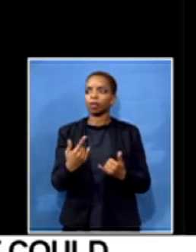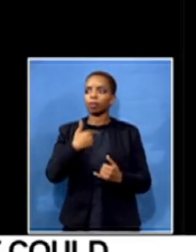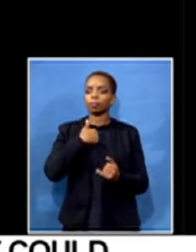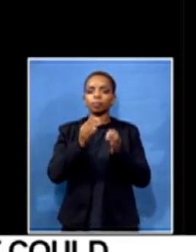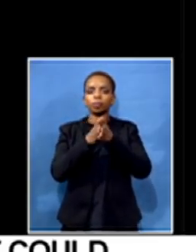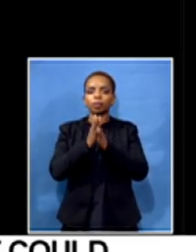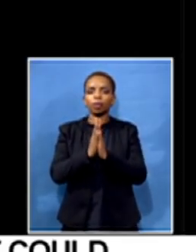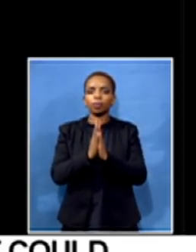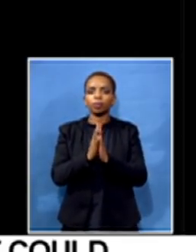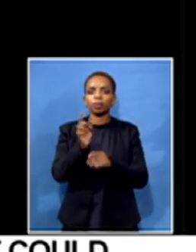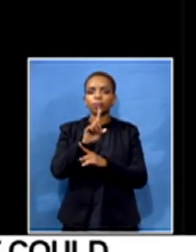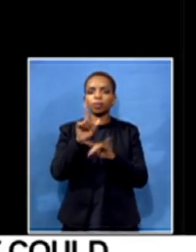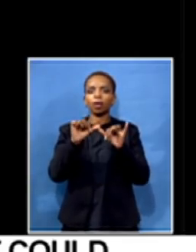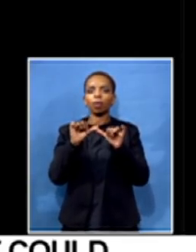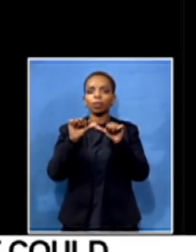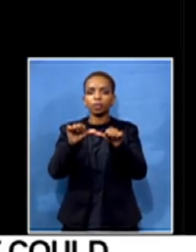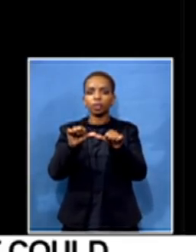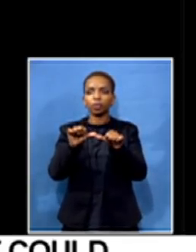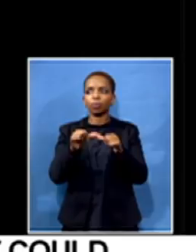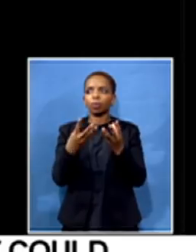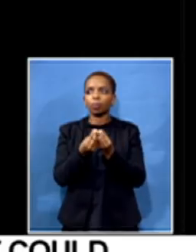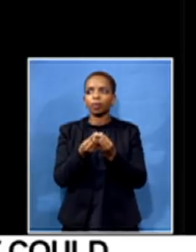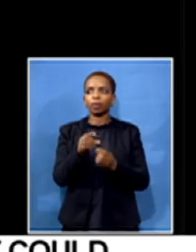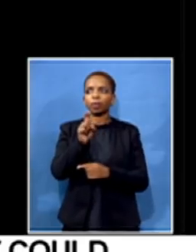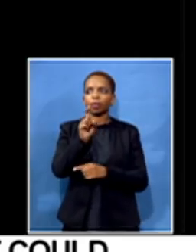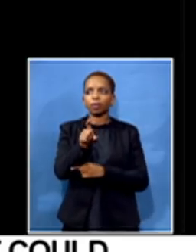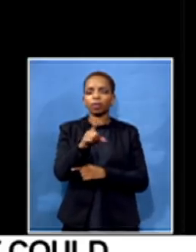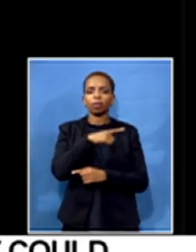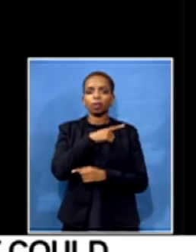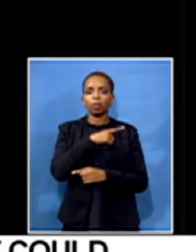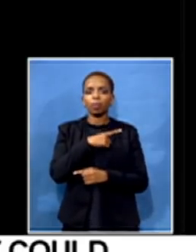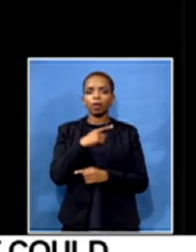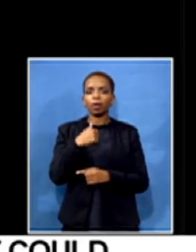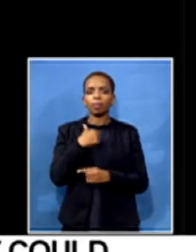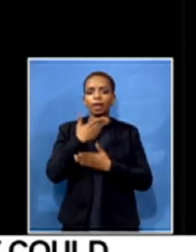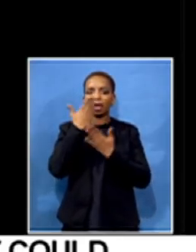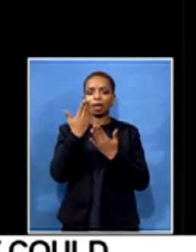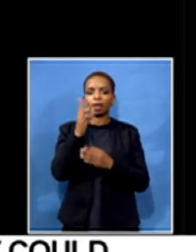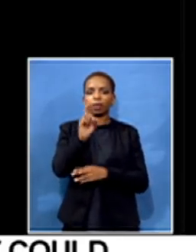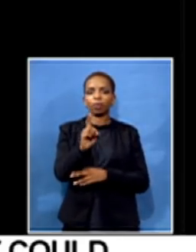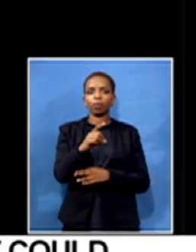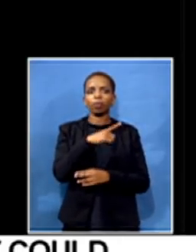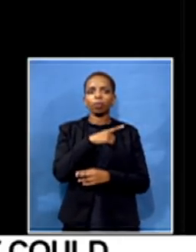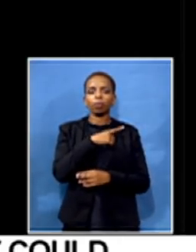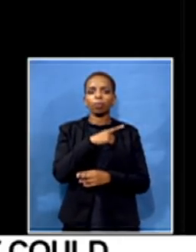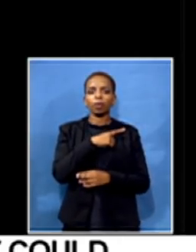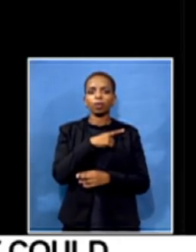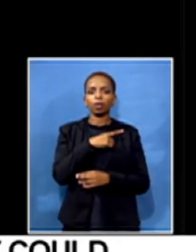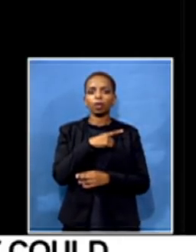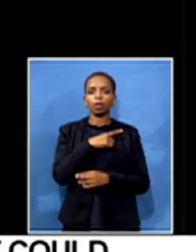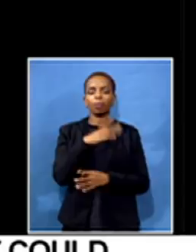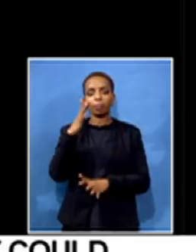to continue with the meeting. Honorable Klute, it's unlike you. Honorable Okam. I'm